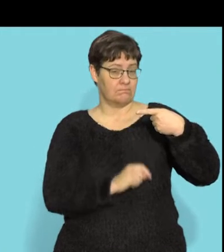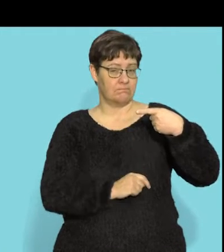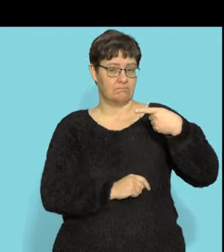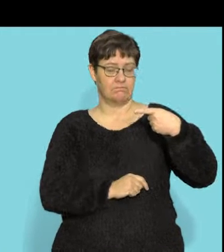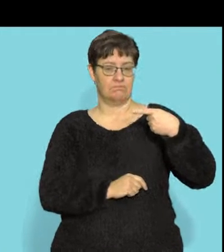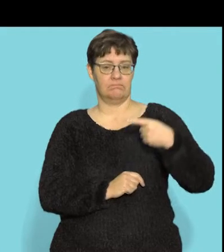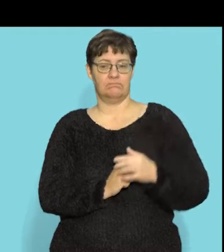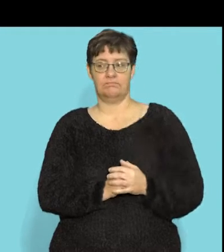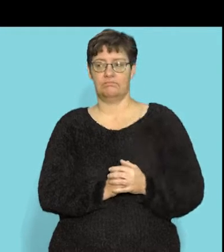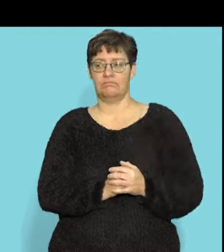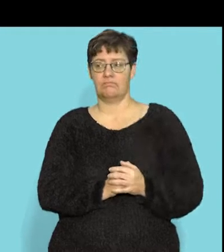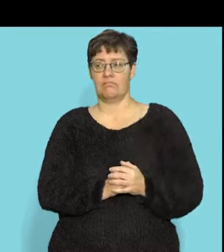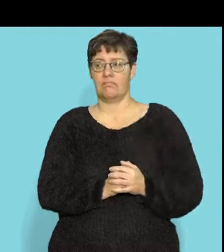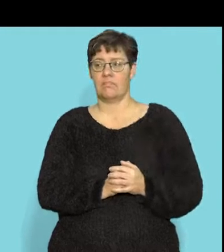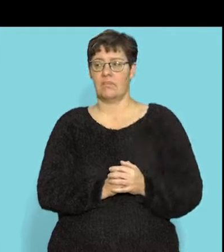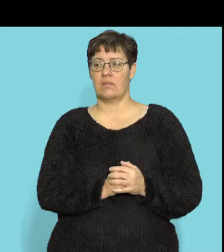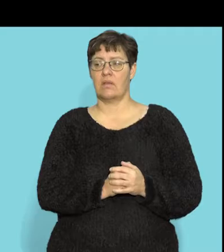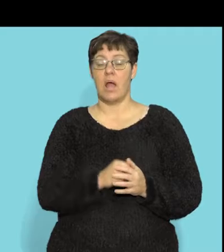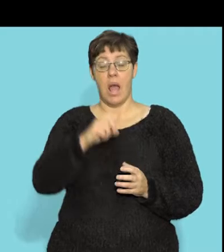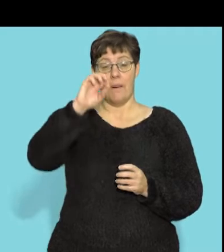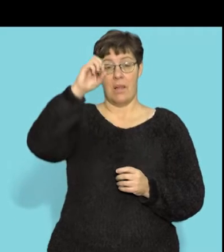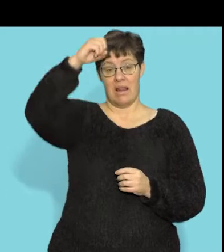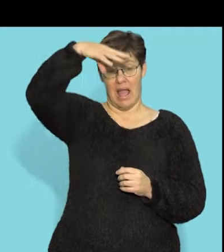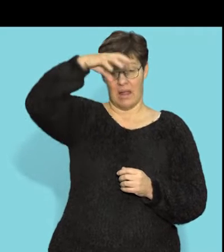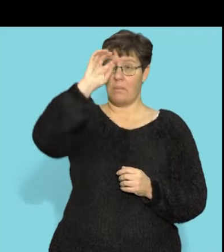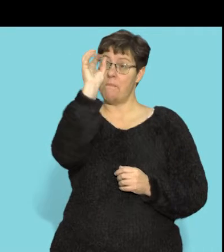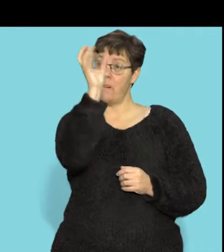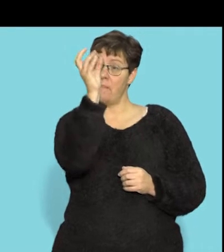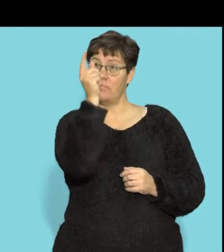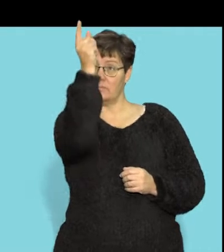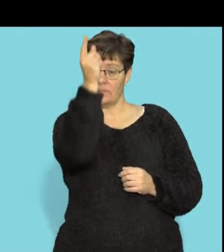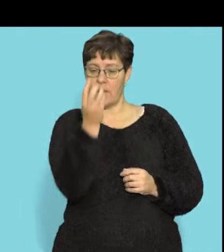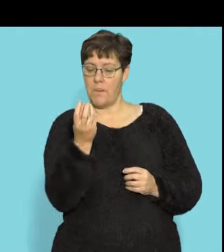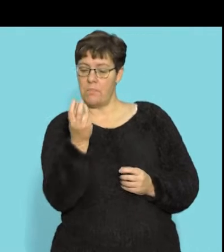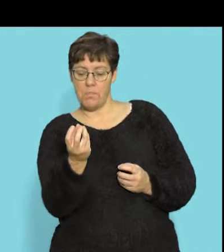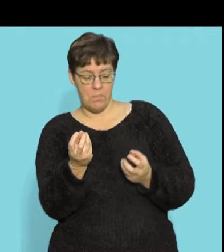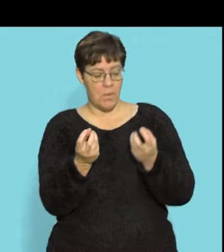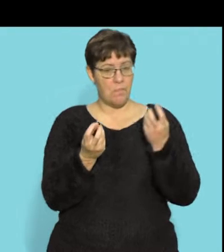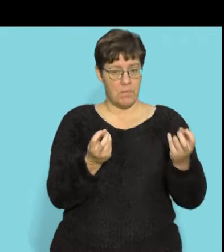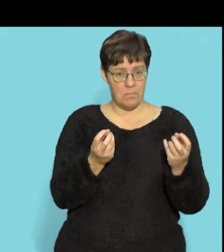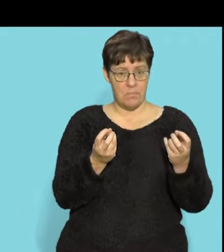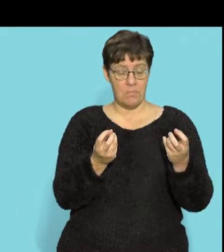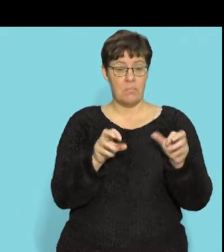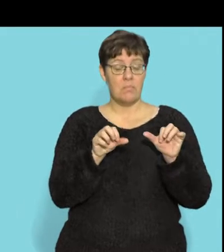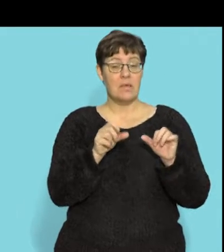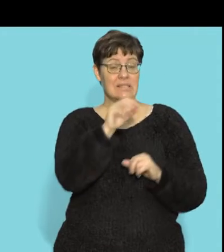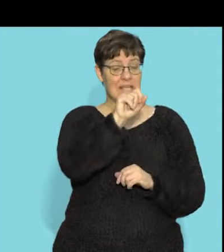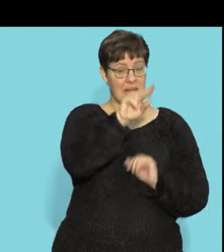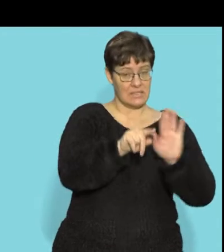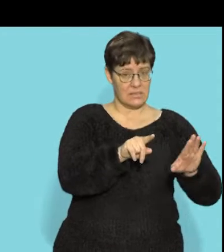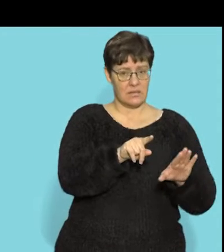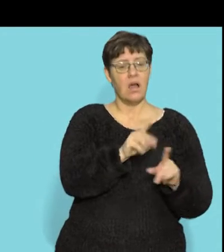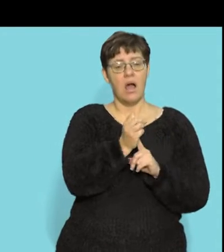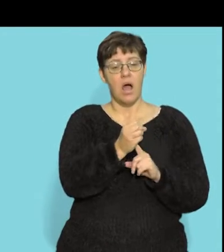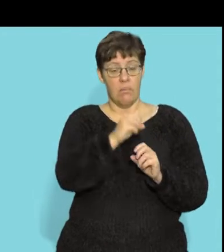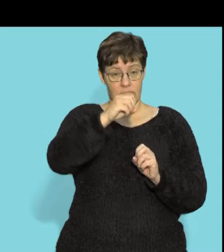what effect does adding identical light bulbs in series have on their brightness? So at the